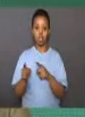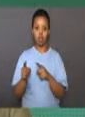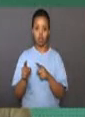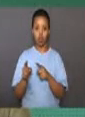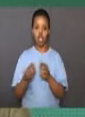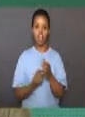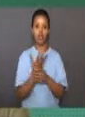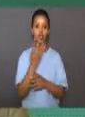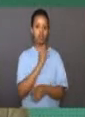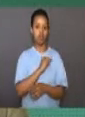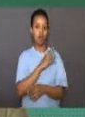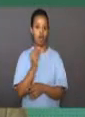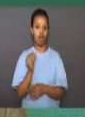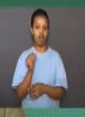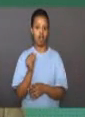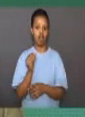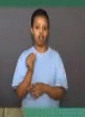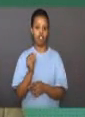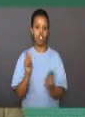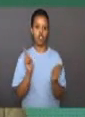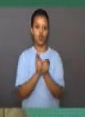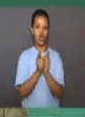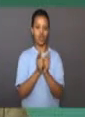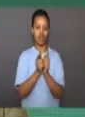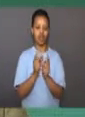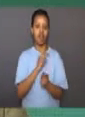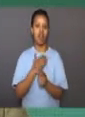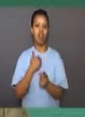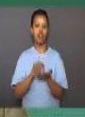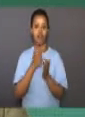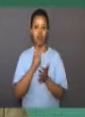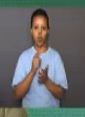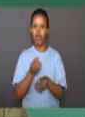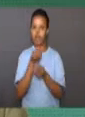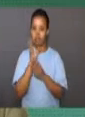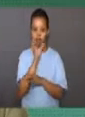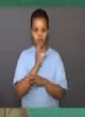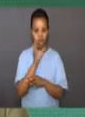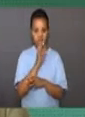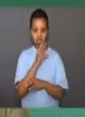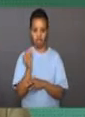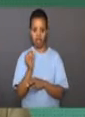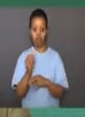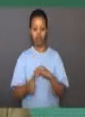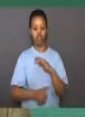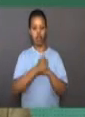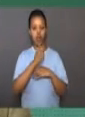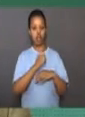and reproductive behavior, foraging behavior, and defensive